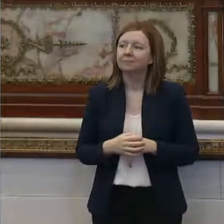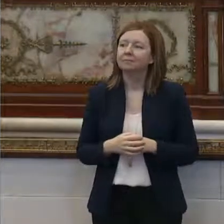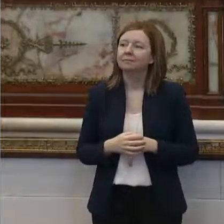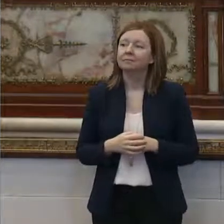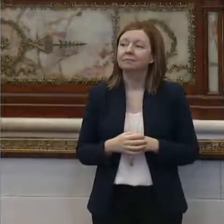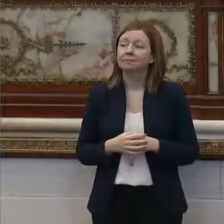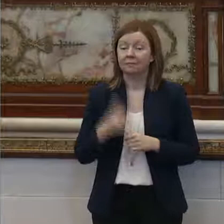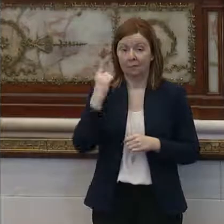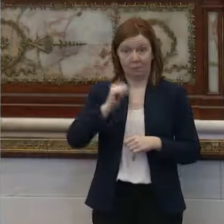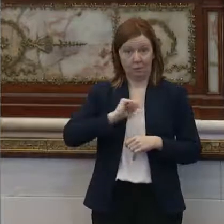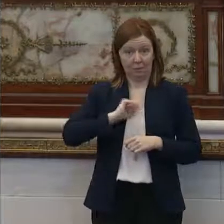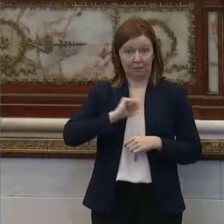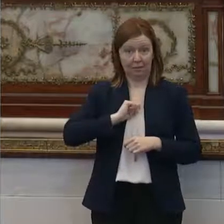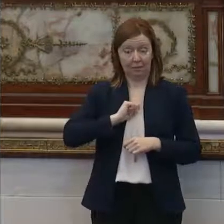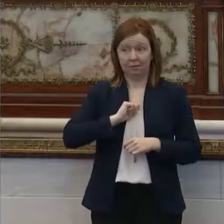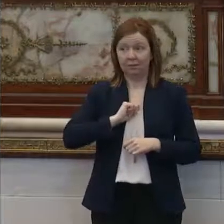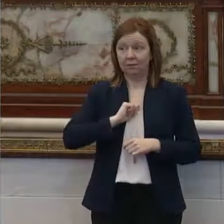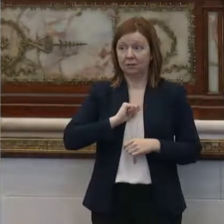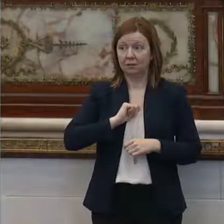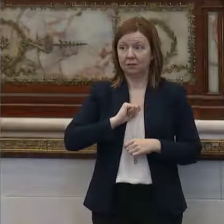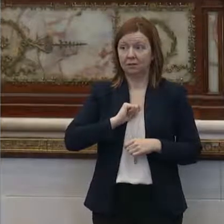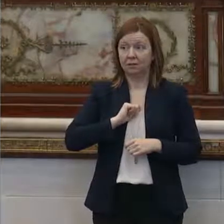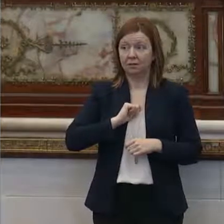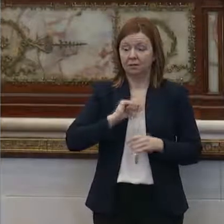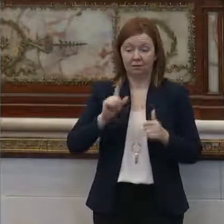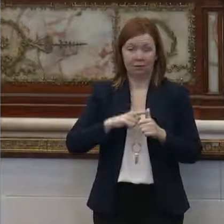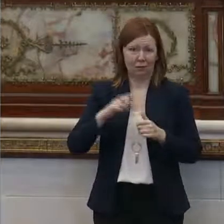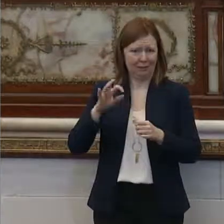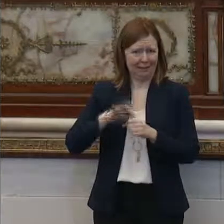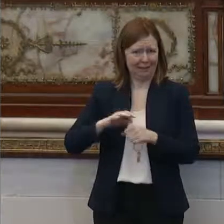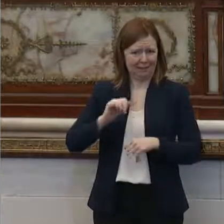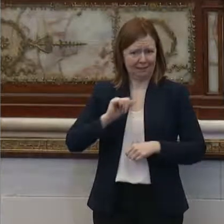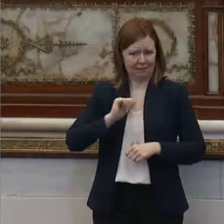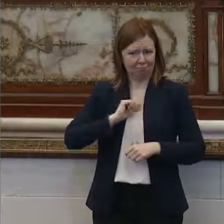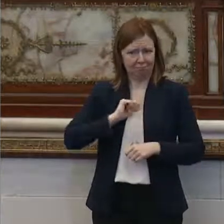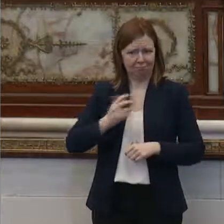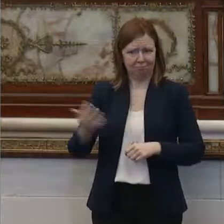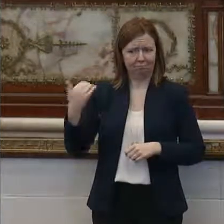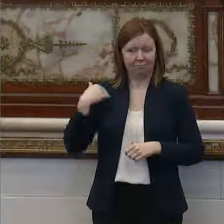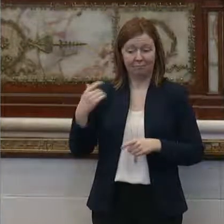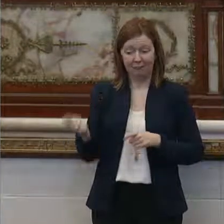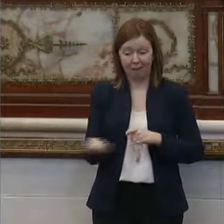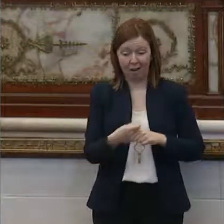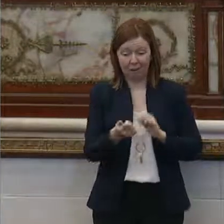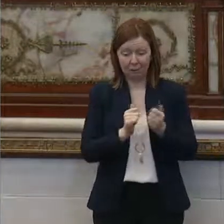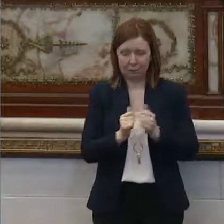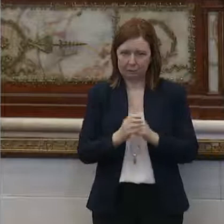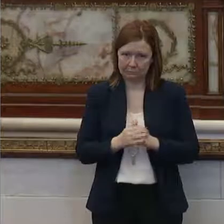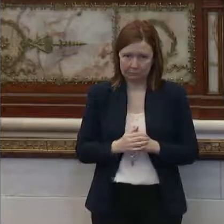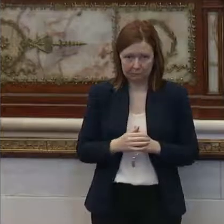Personally, when I first got elected, I didn't consider golf a sport.